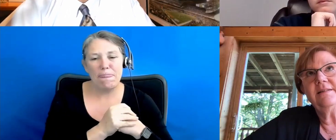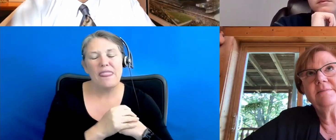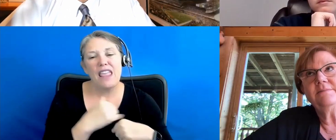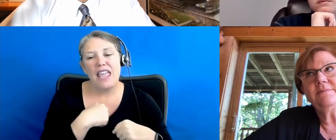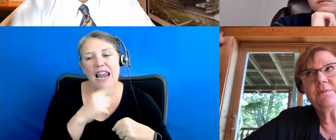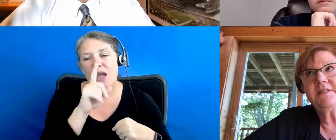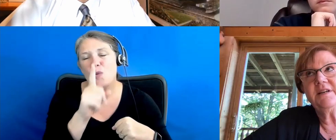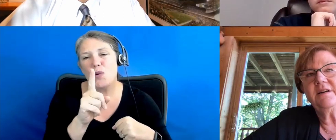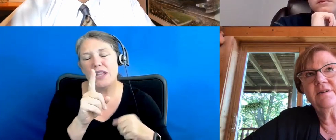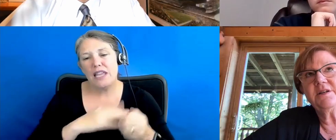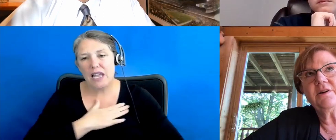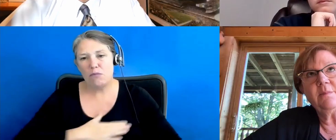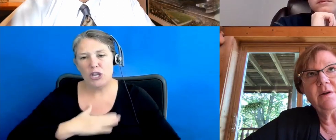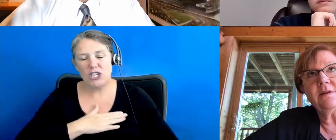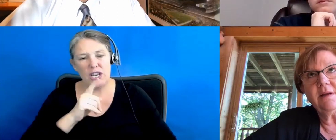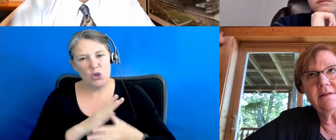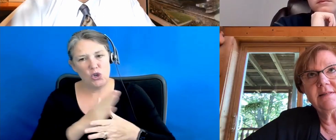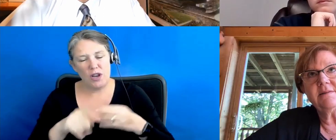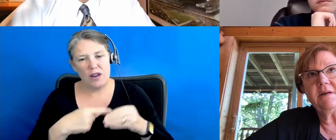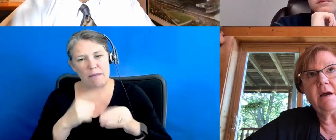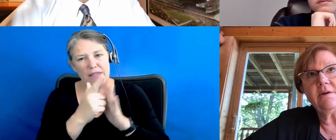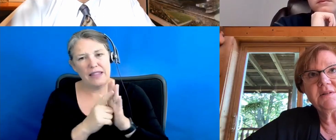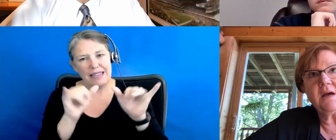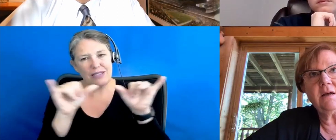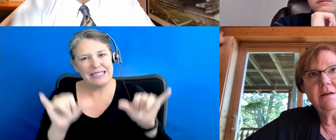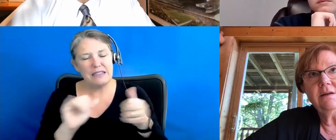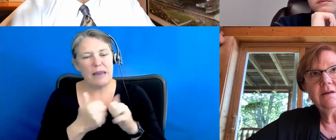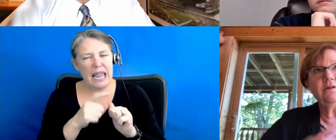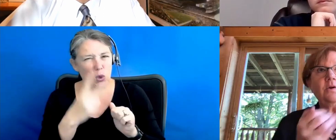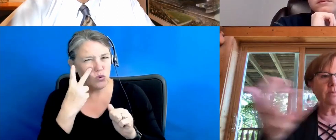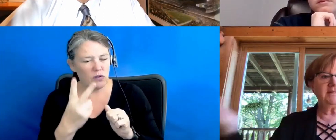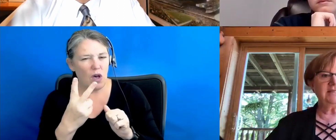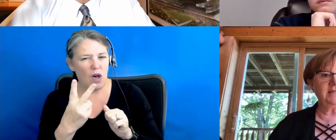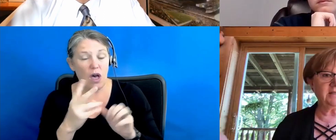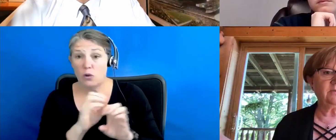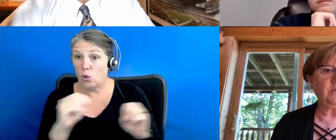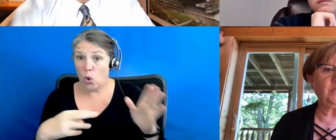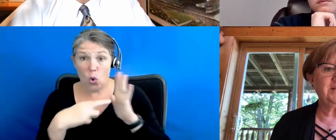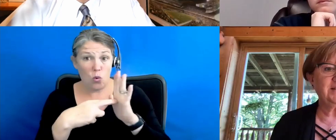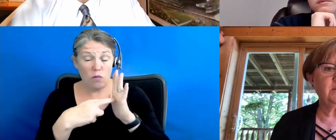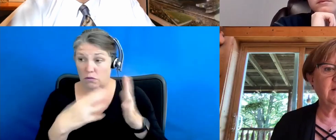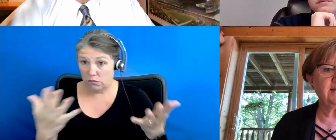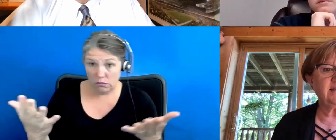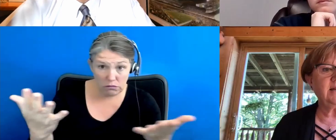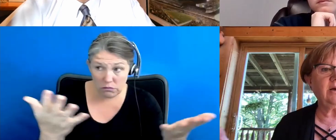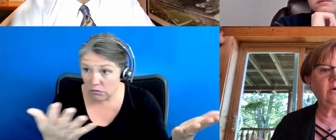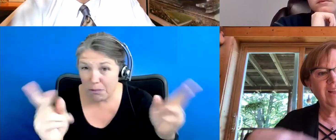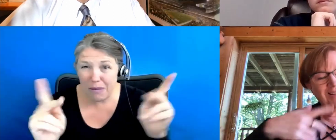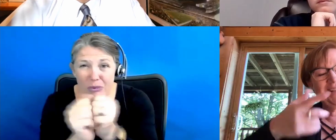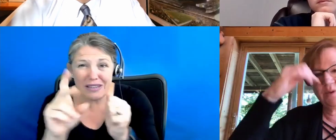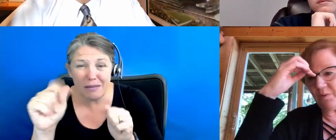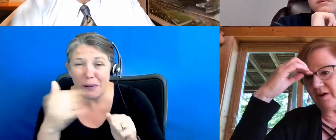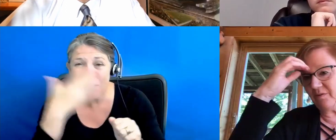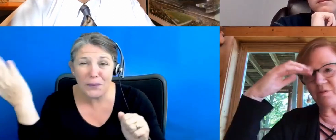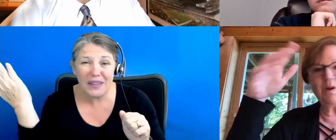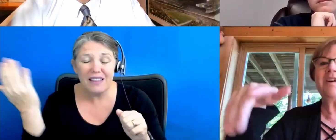really appreciated you sharing about the legal system and how you saw no representation of people with disabilities, and how